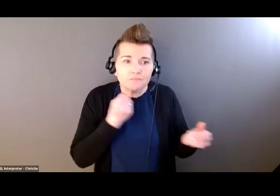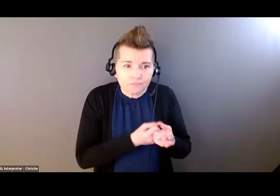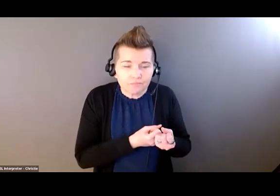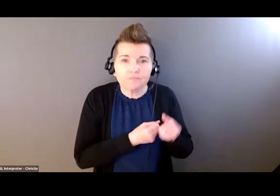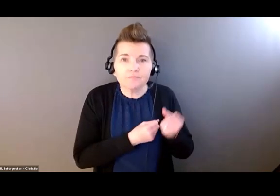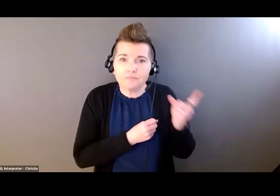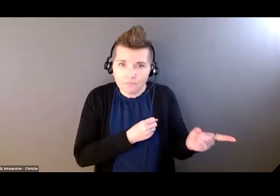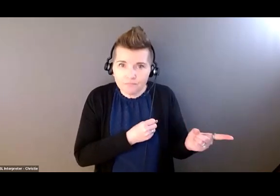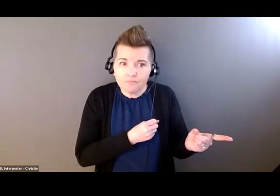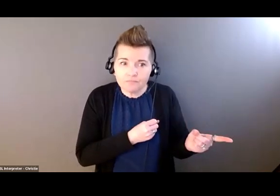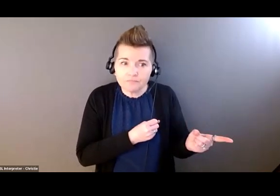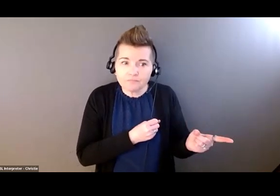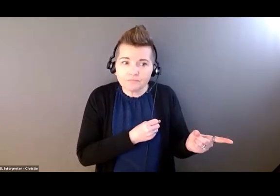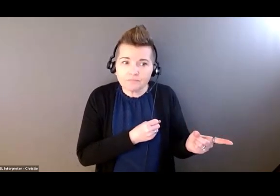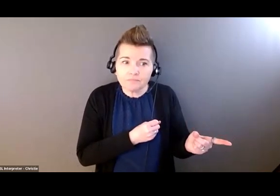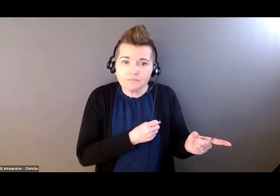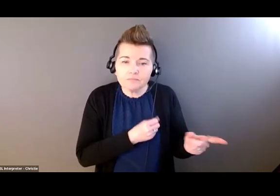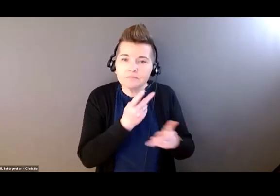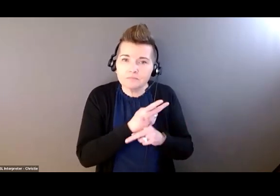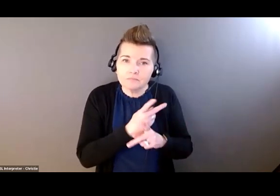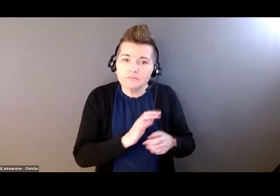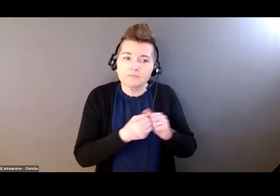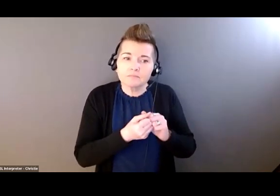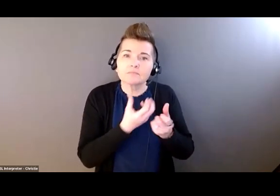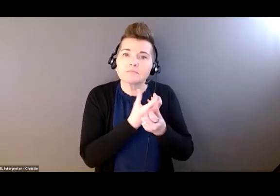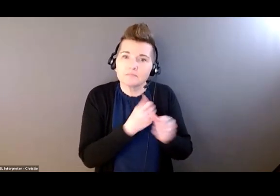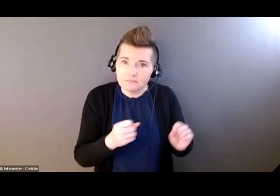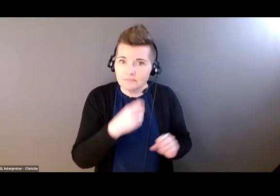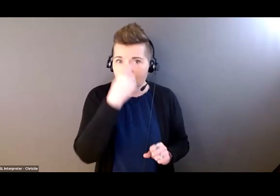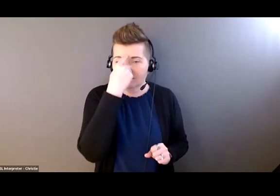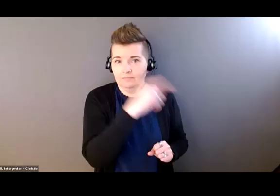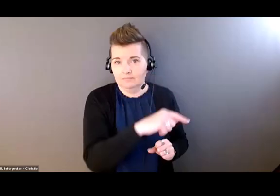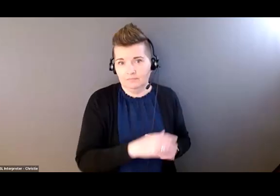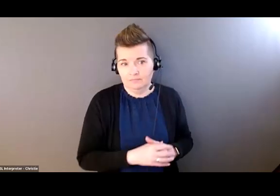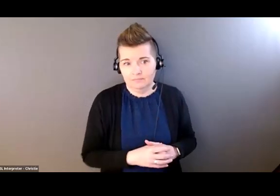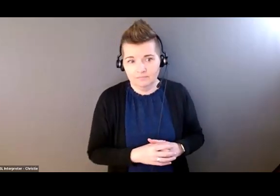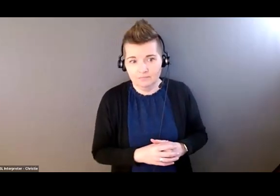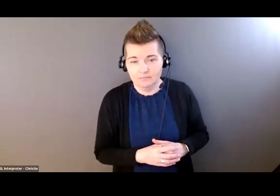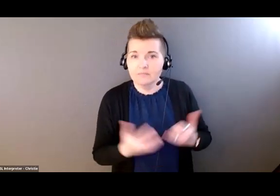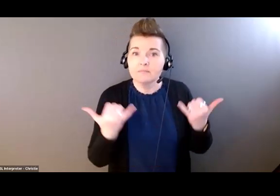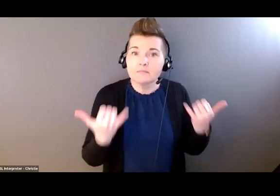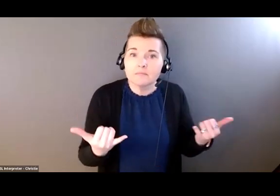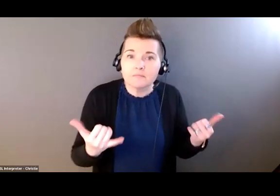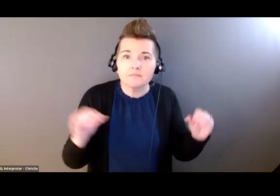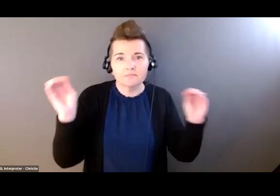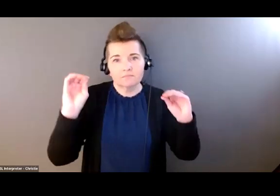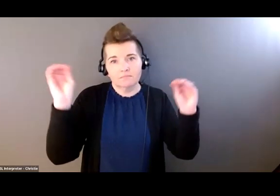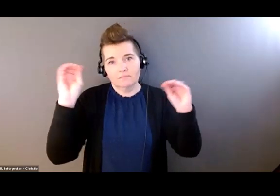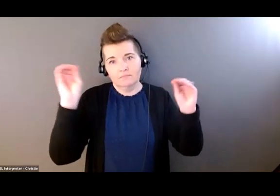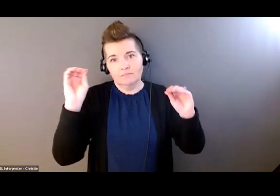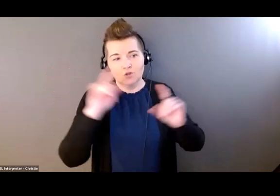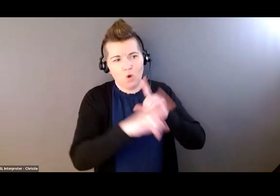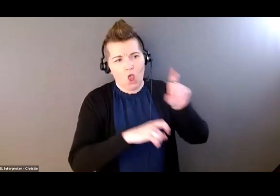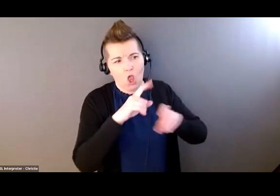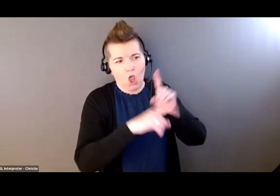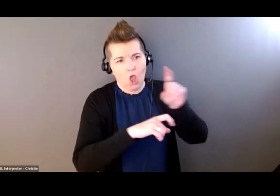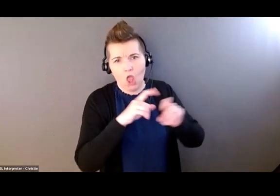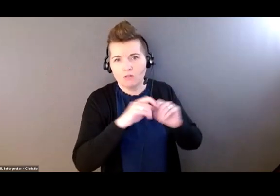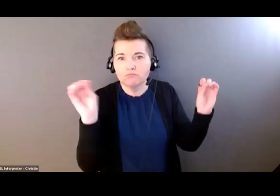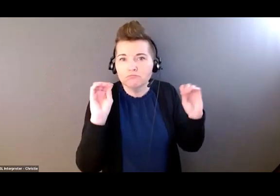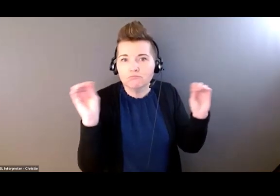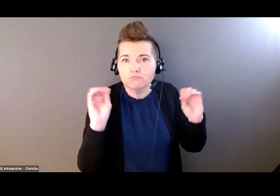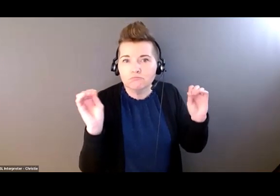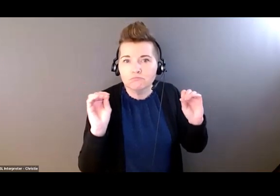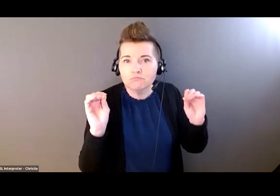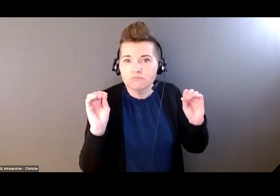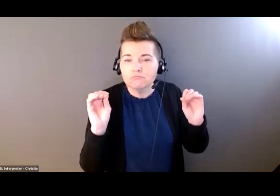Ed. But before doing that, Lindy, Prachi, Michelle, is there any final thoughts you might want to share, whether